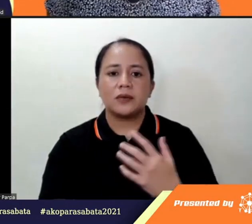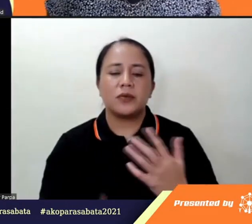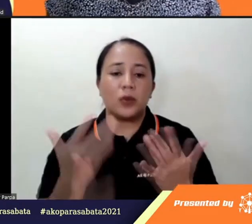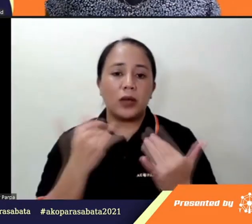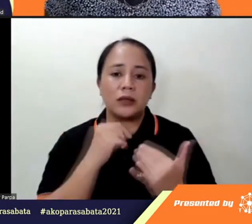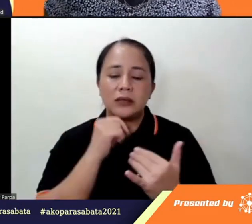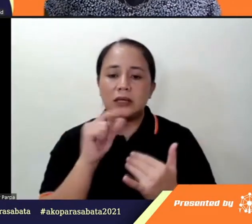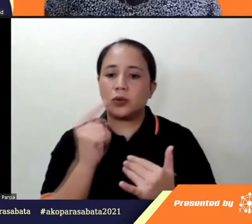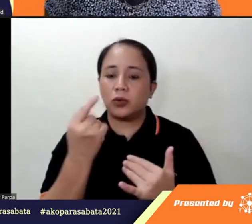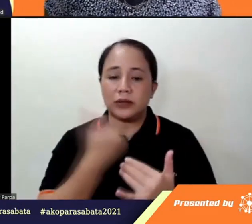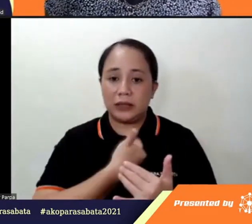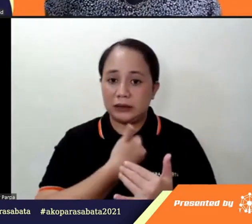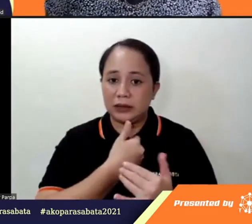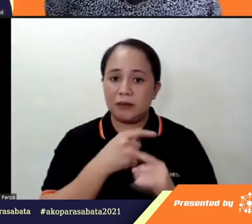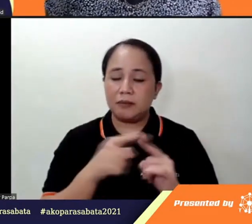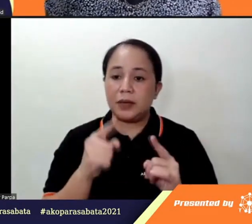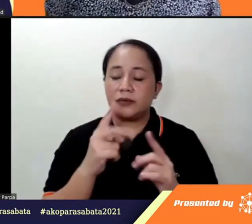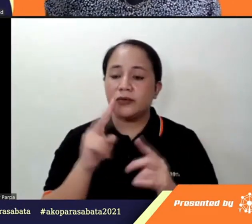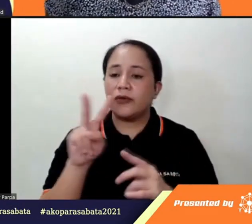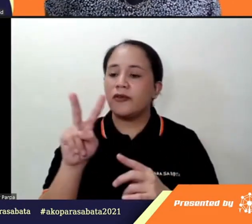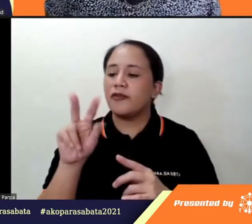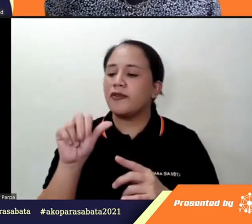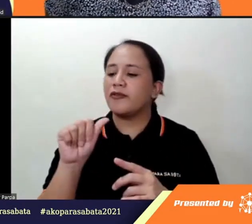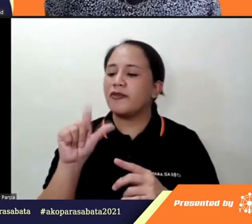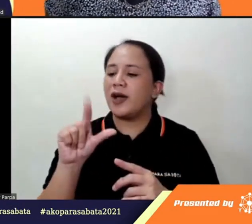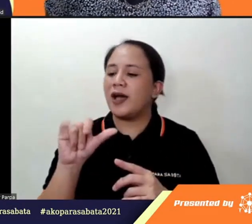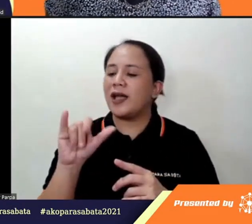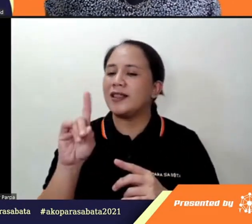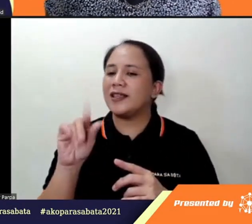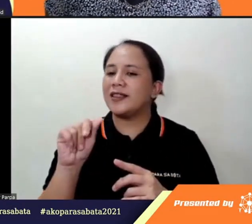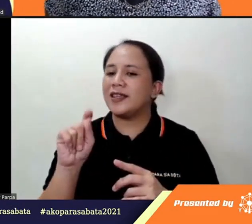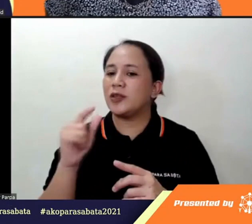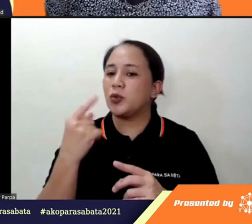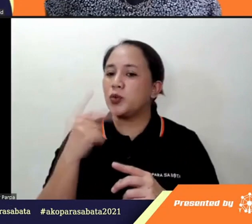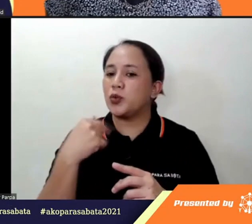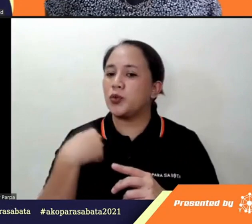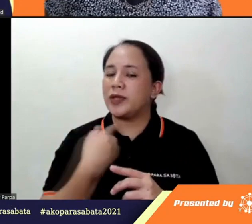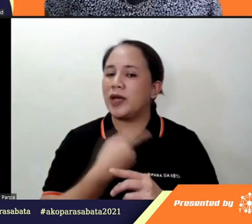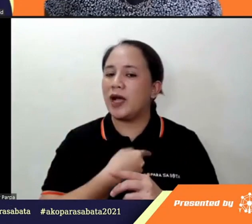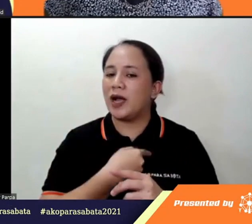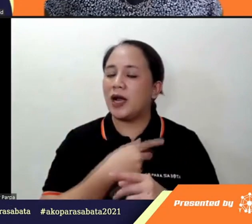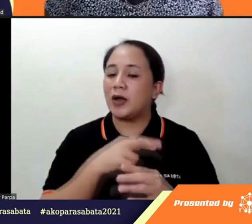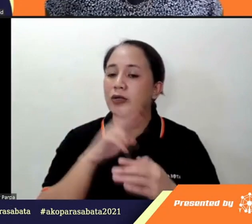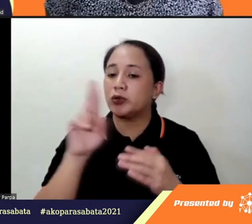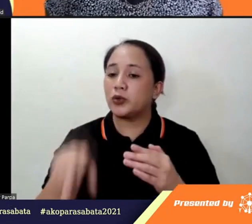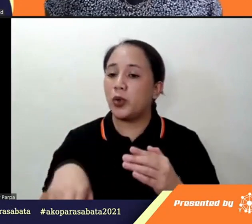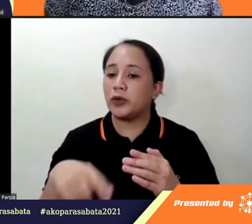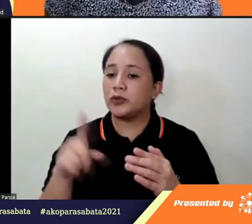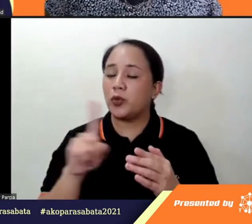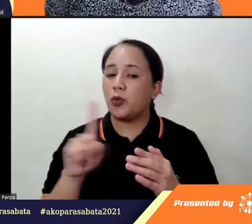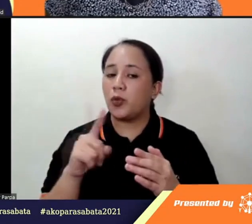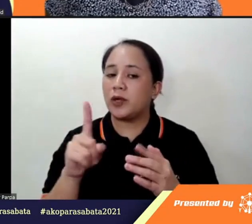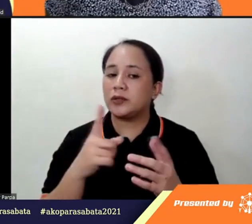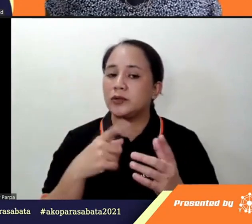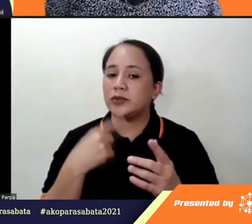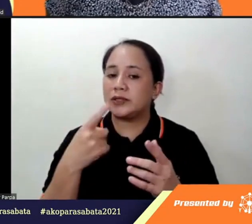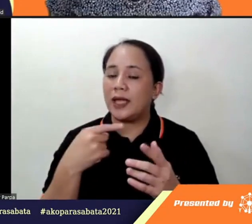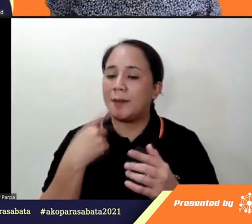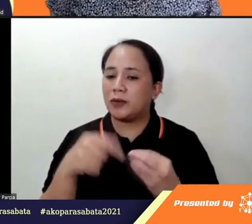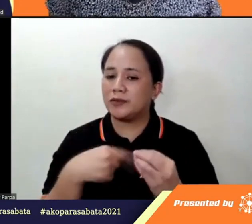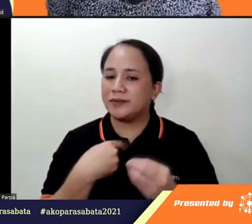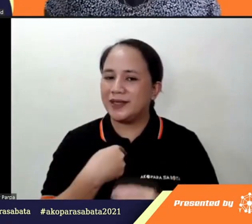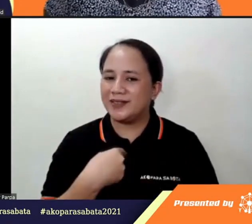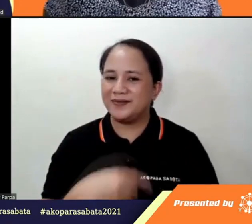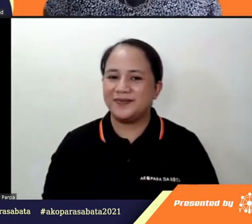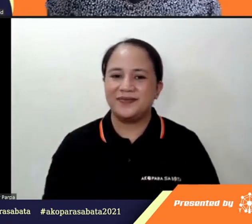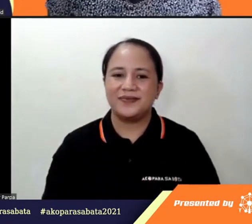by ourselves, but we validate who we are as a product of what my peers say about me.